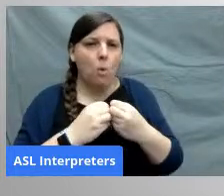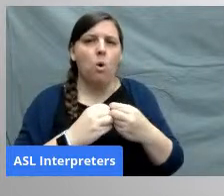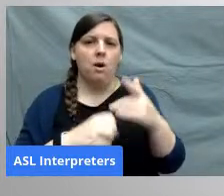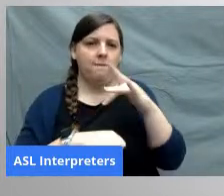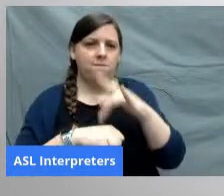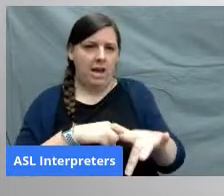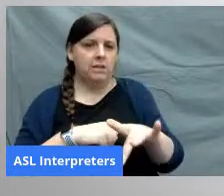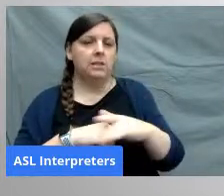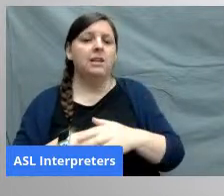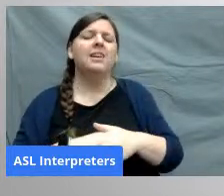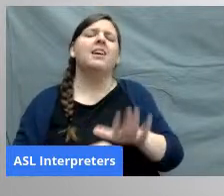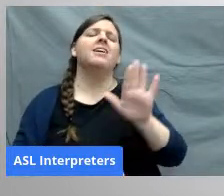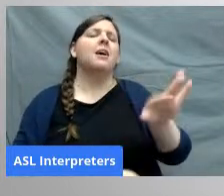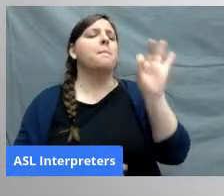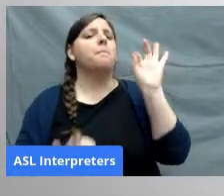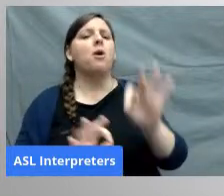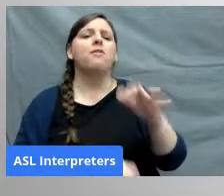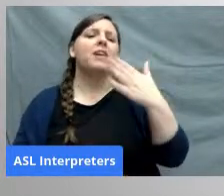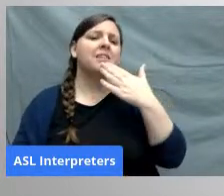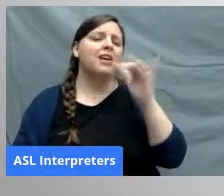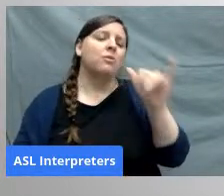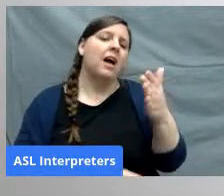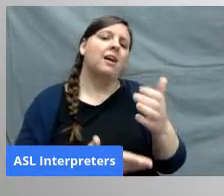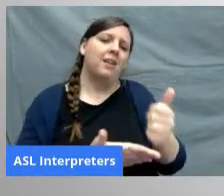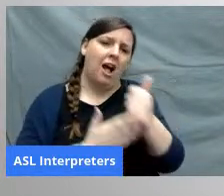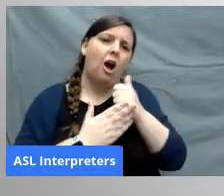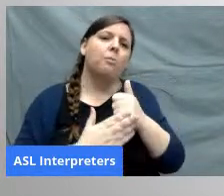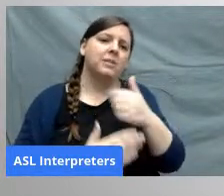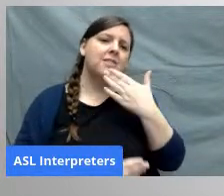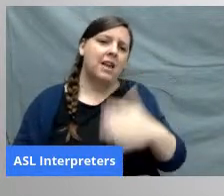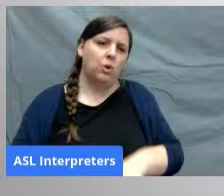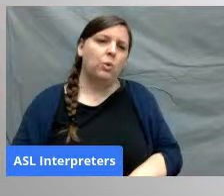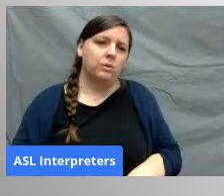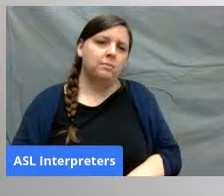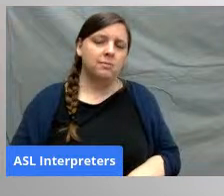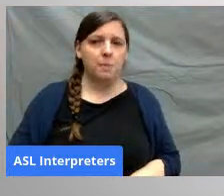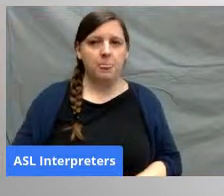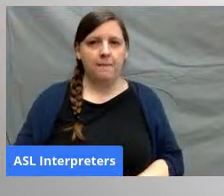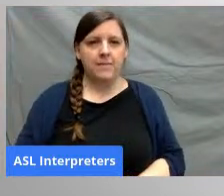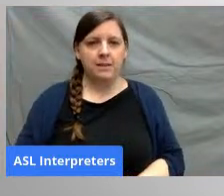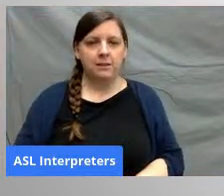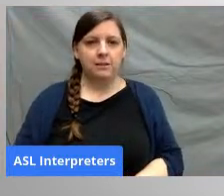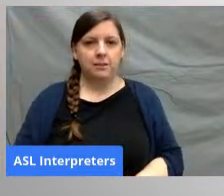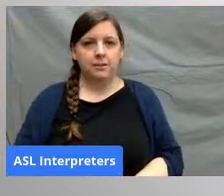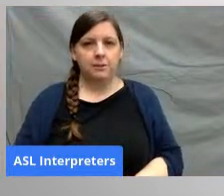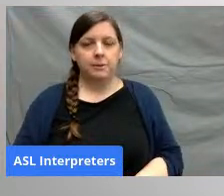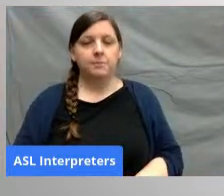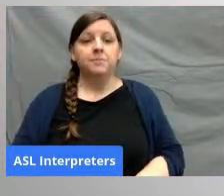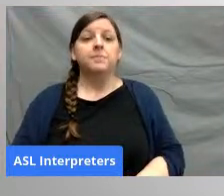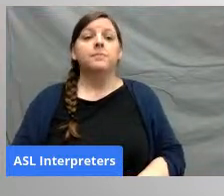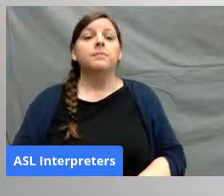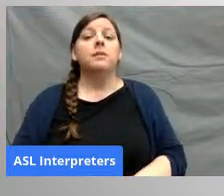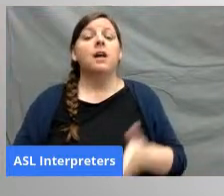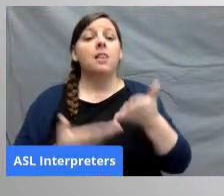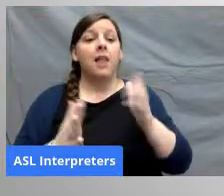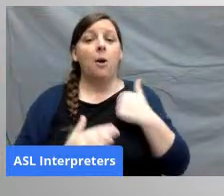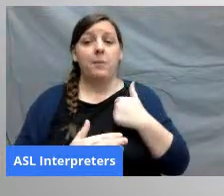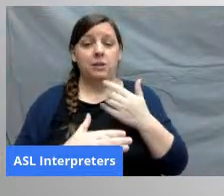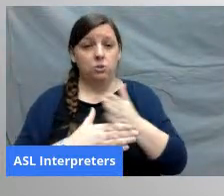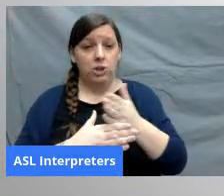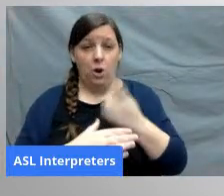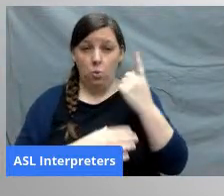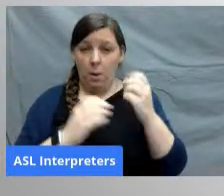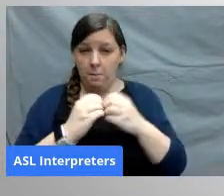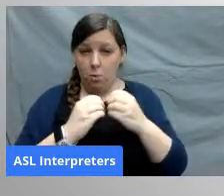Perfect. Thank you so much for that information. That was very helpful. You're welcome. Let me share one more situation. If you are related